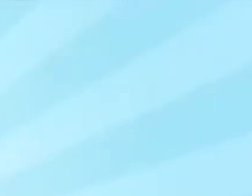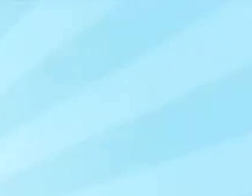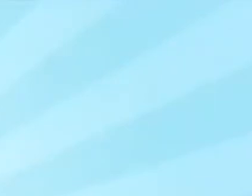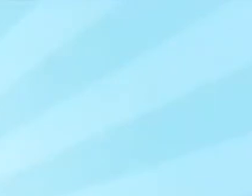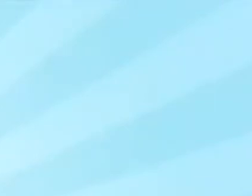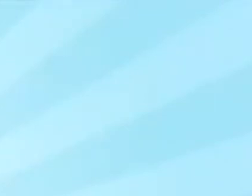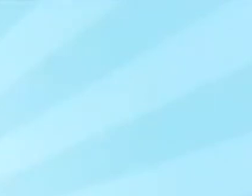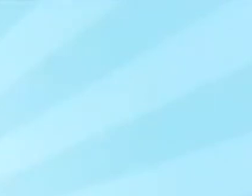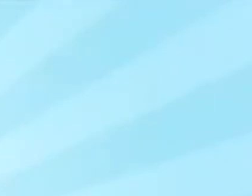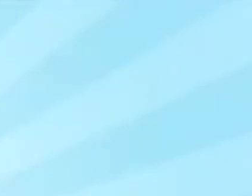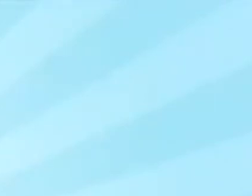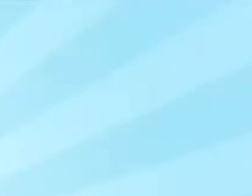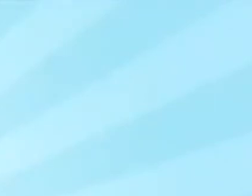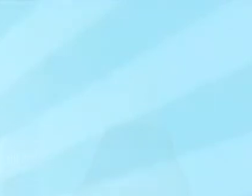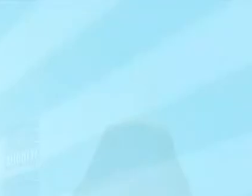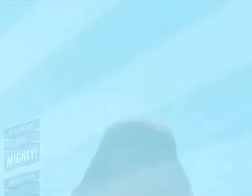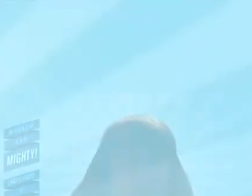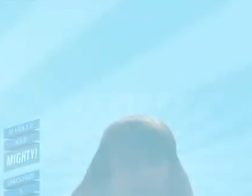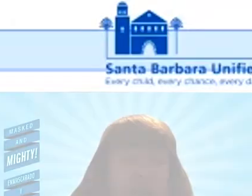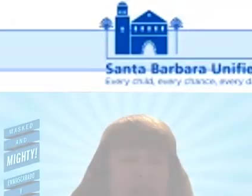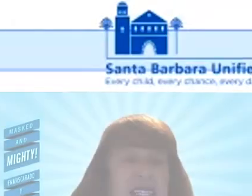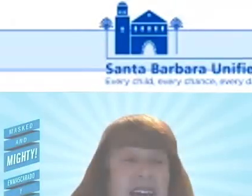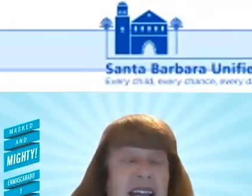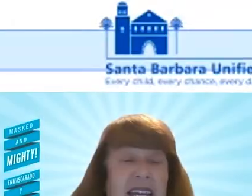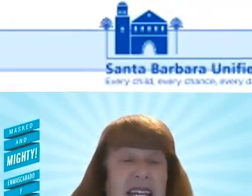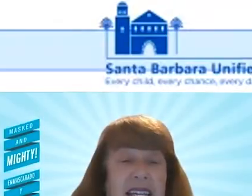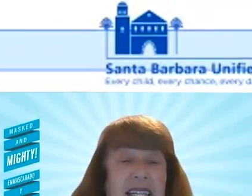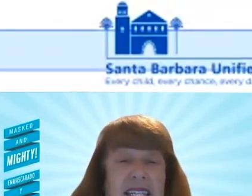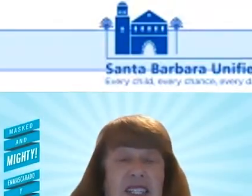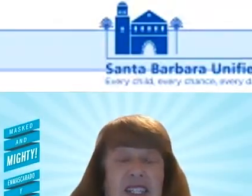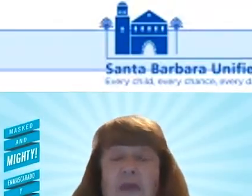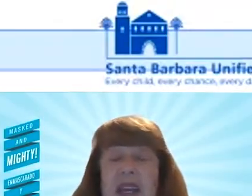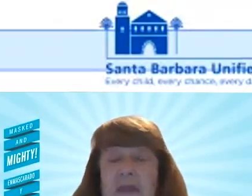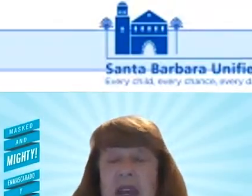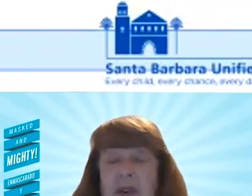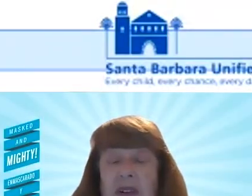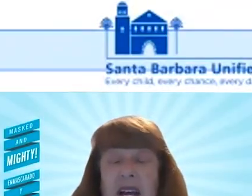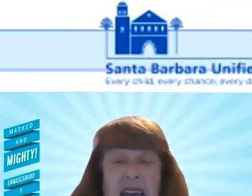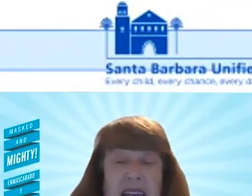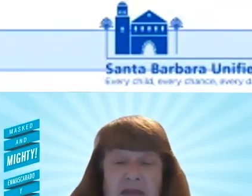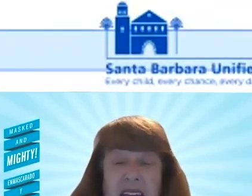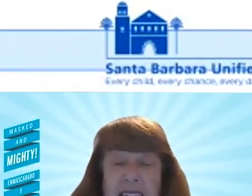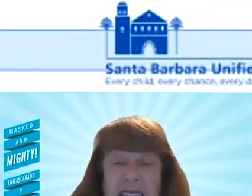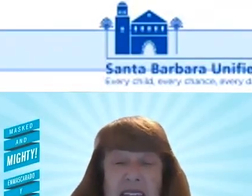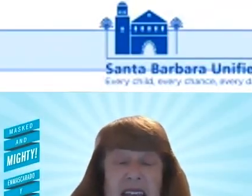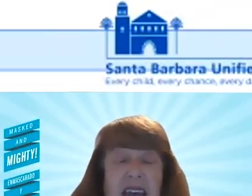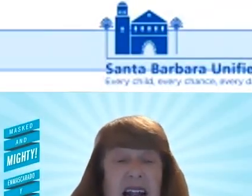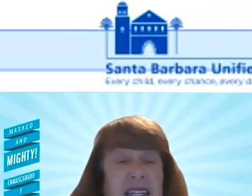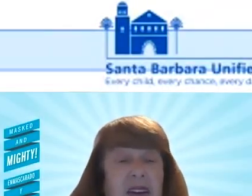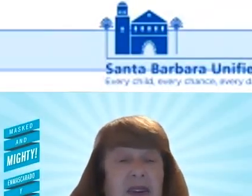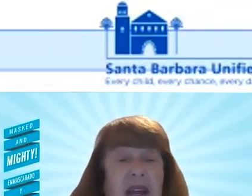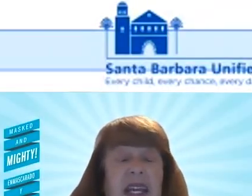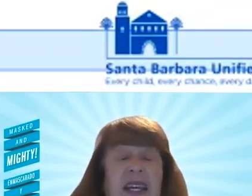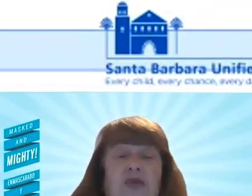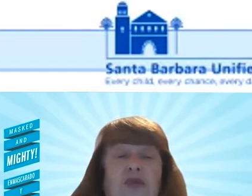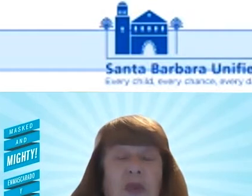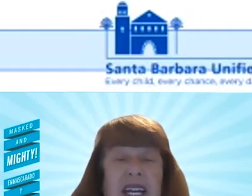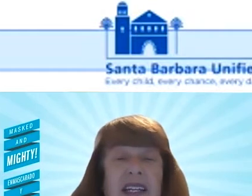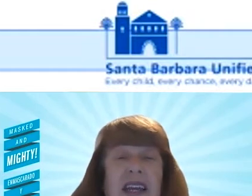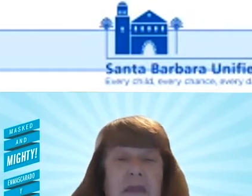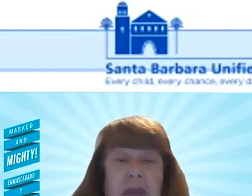job of getting people vaccinated. It's very exciting to see so many people get vaccinated. And I'll tell you, it